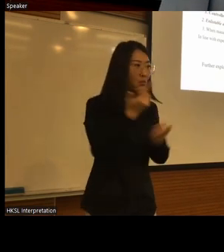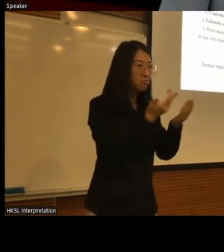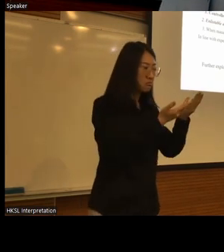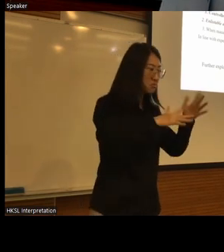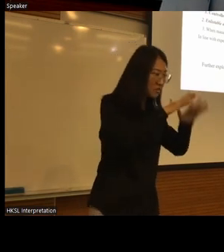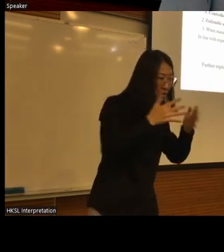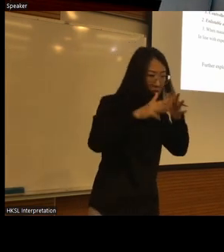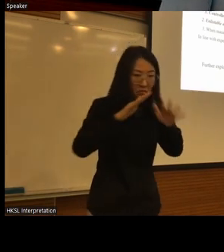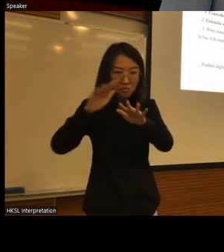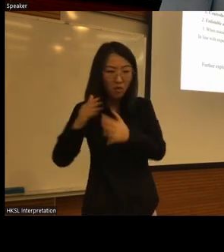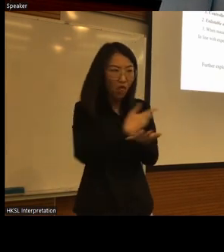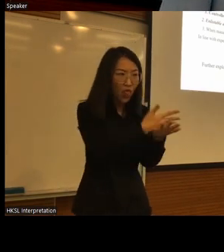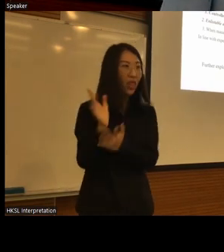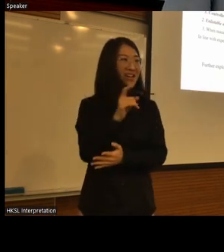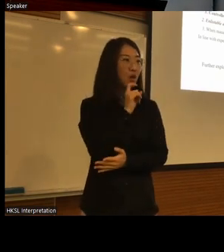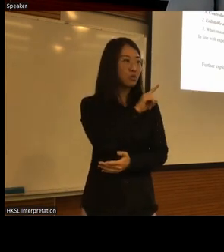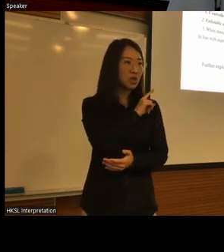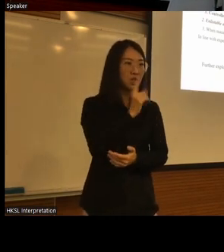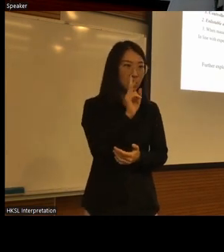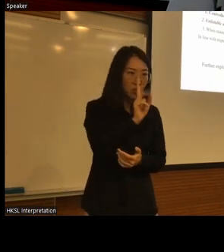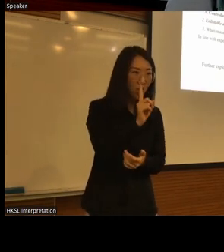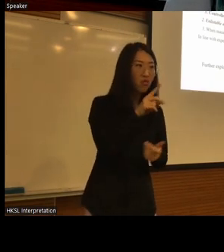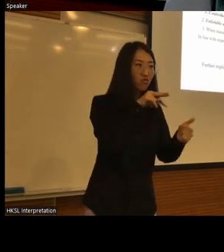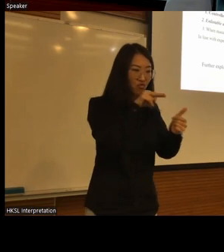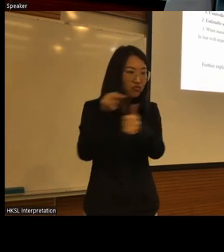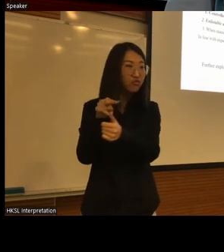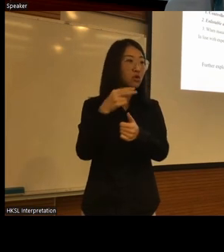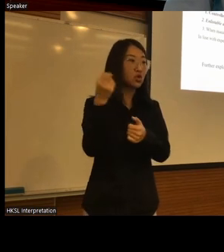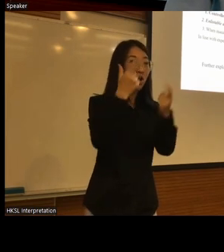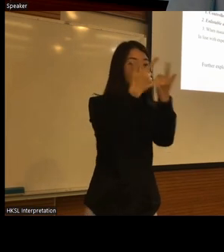functions to perform, and I call this the coordination effort.